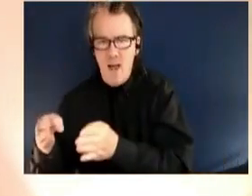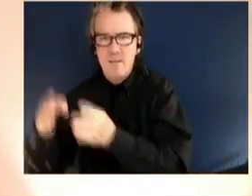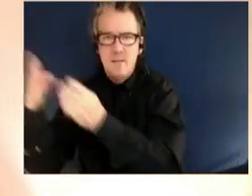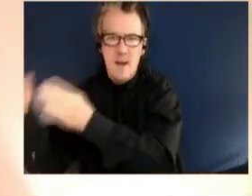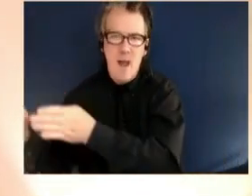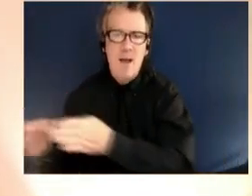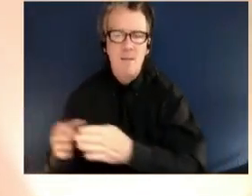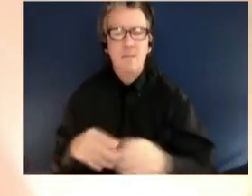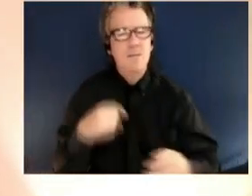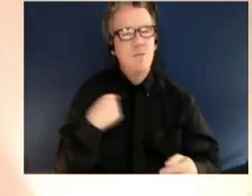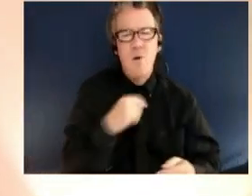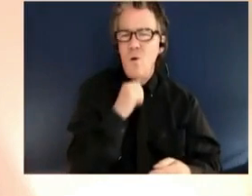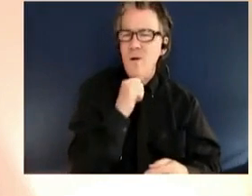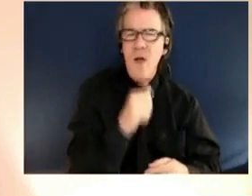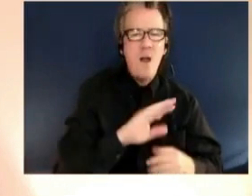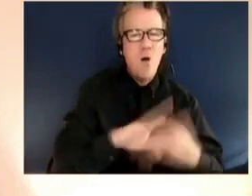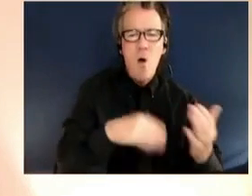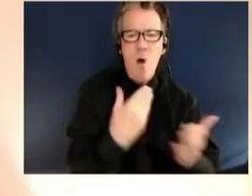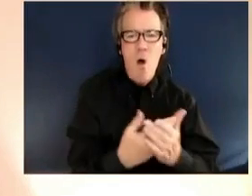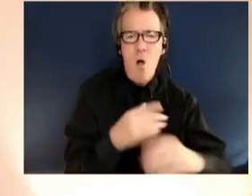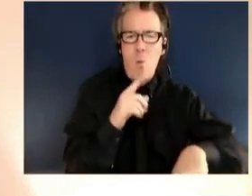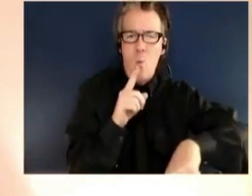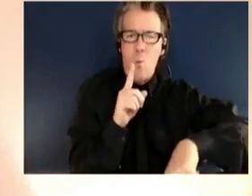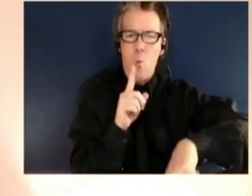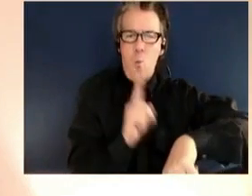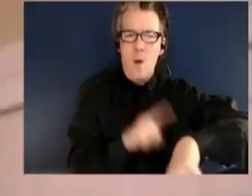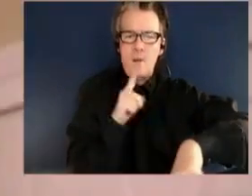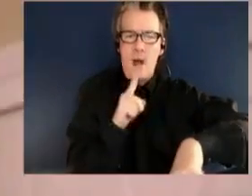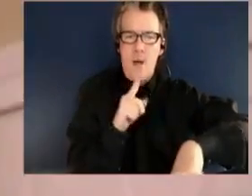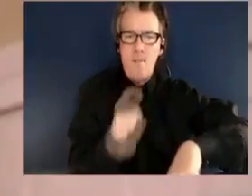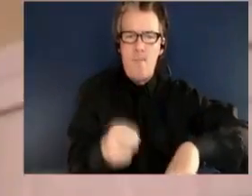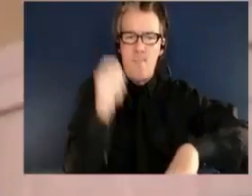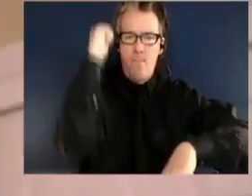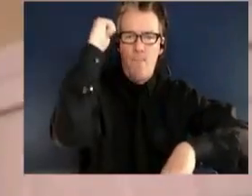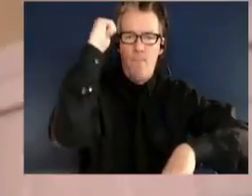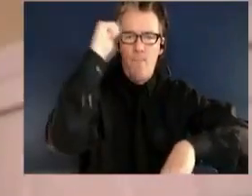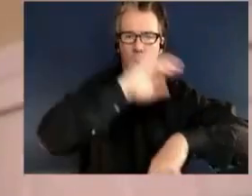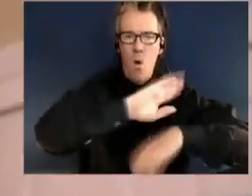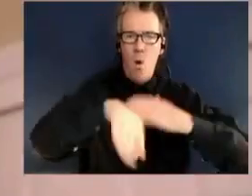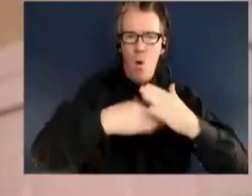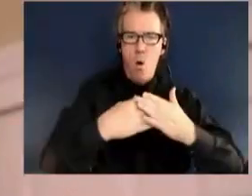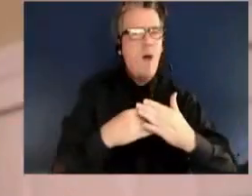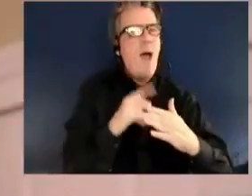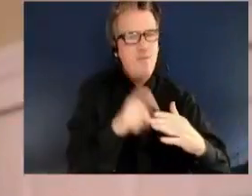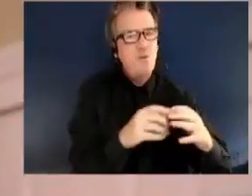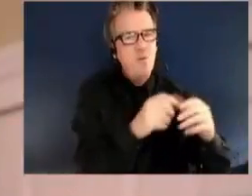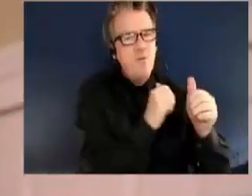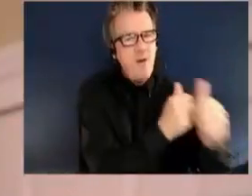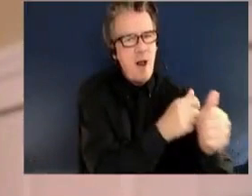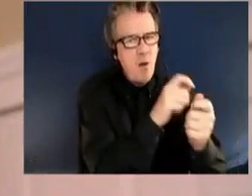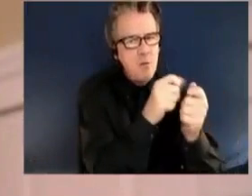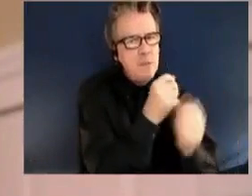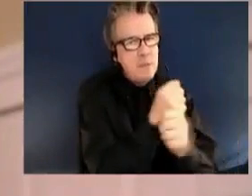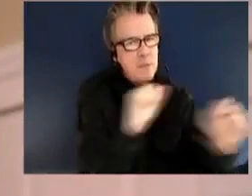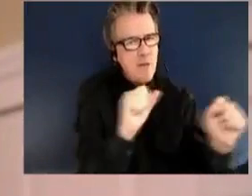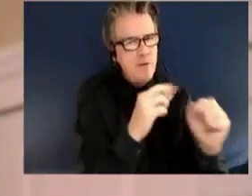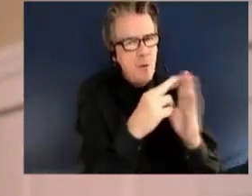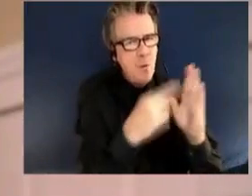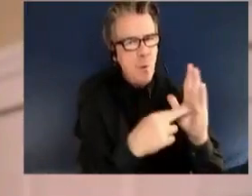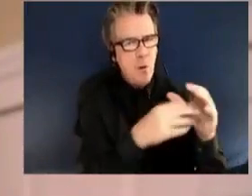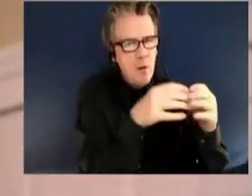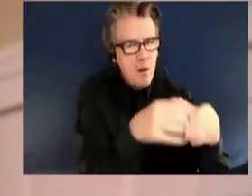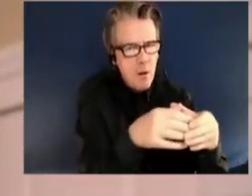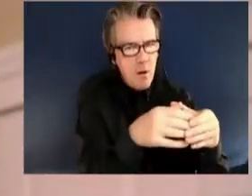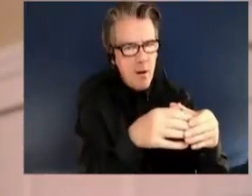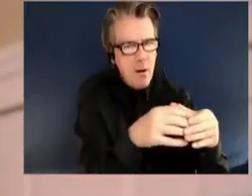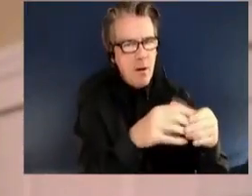Yeah, thanks, Mark. And then I think last question for you. We've had a few folks asking us, what are we seeing in sort of the long range forecast?